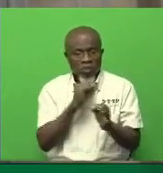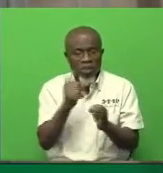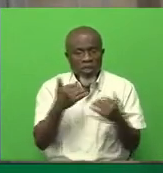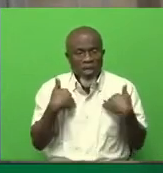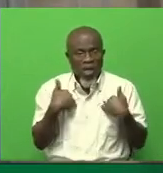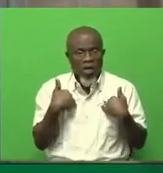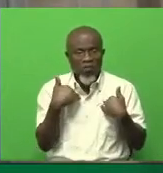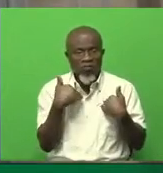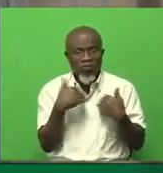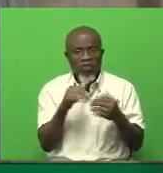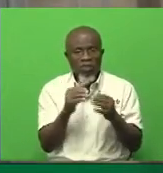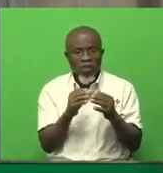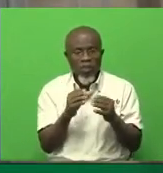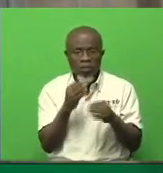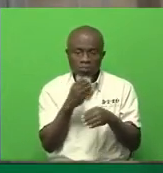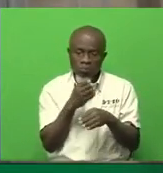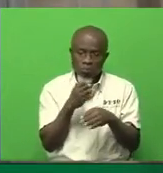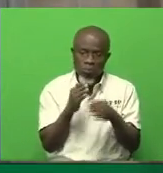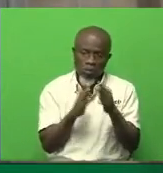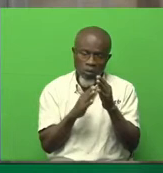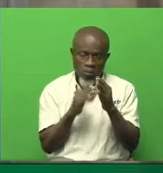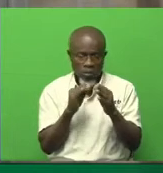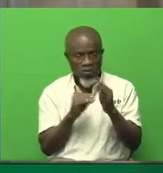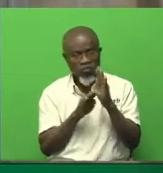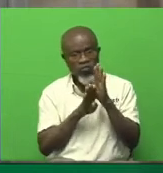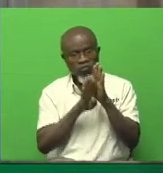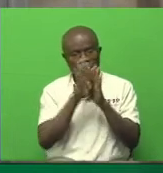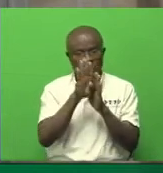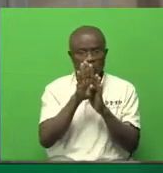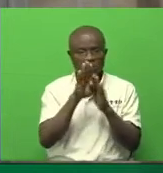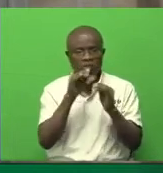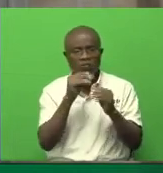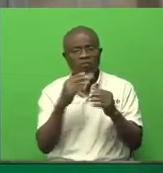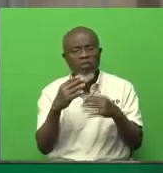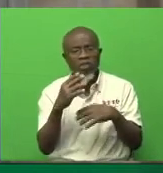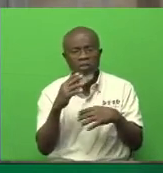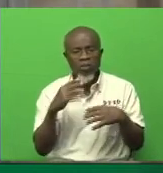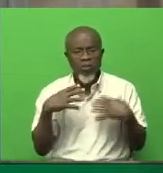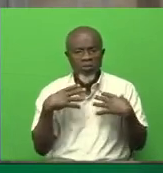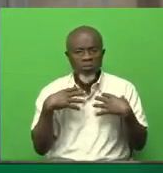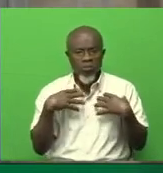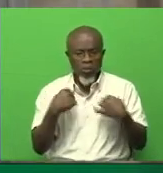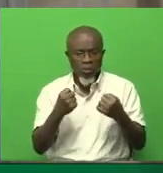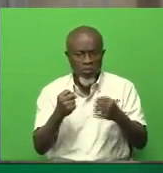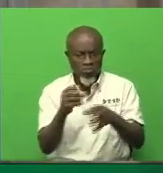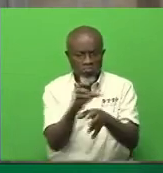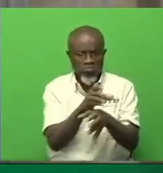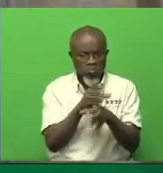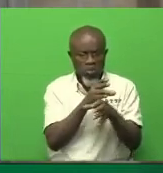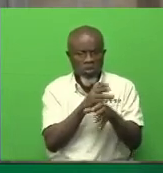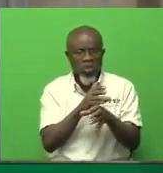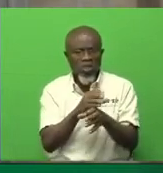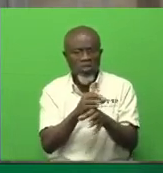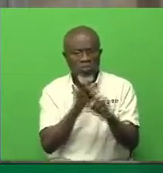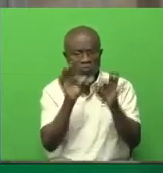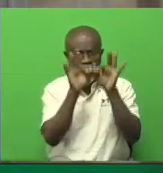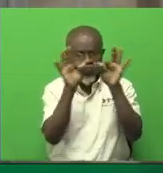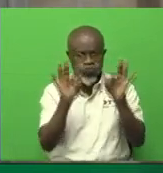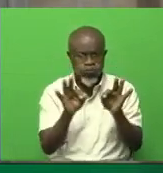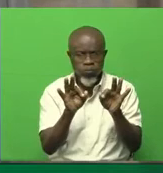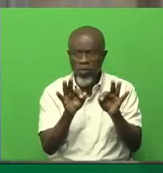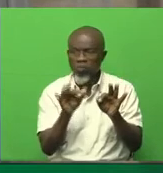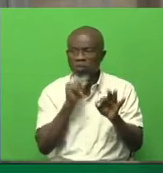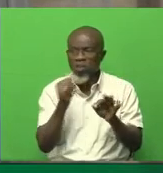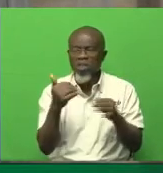infrastructure During the period of 2010 to 2015. we would have never been able to withstand the storm of Kobe 19.